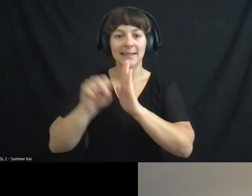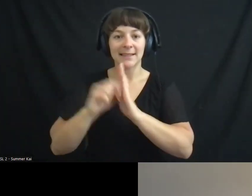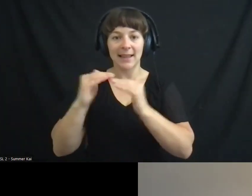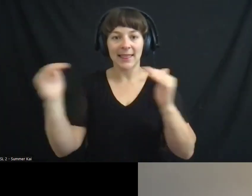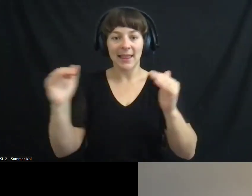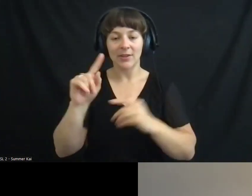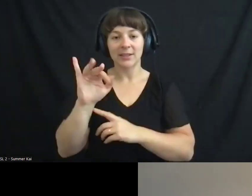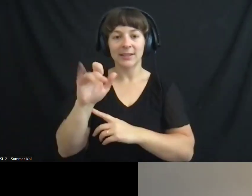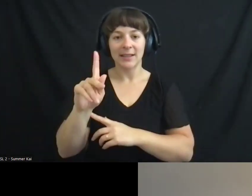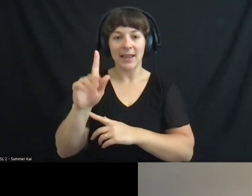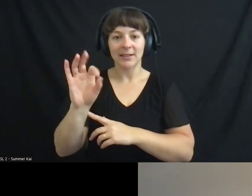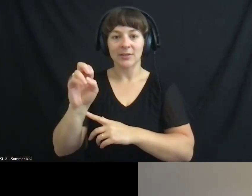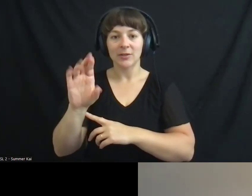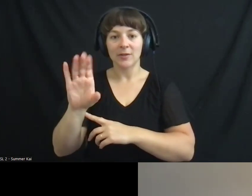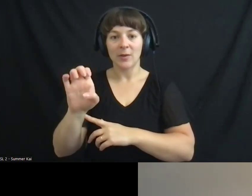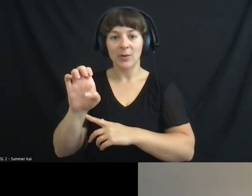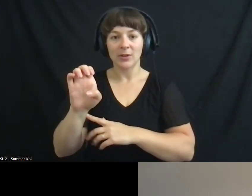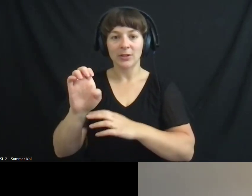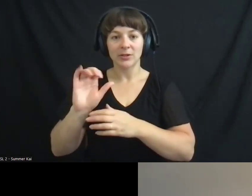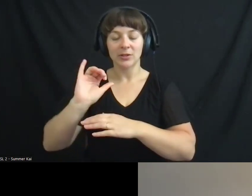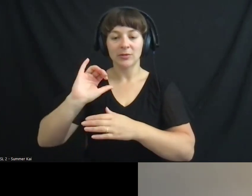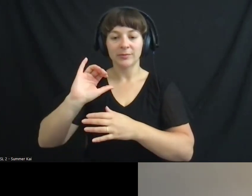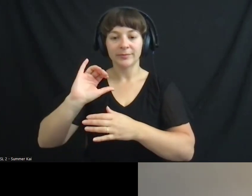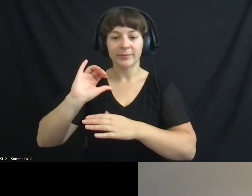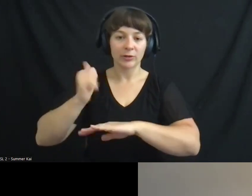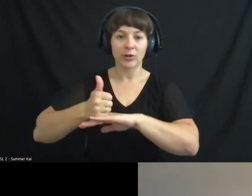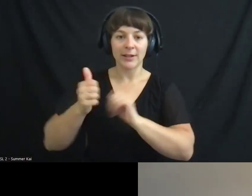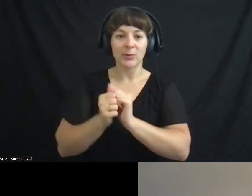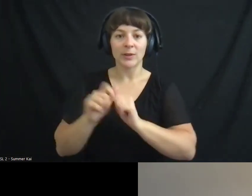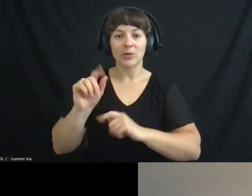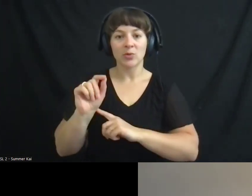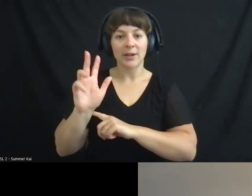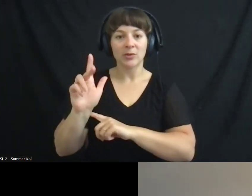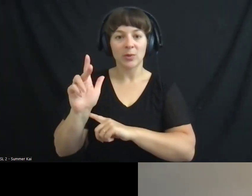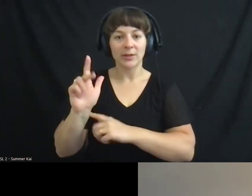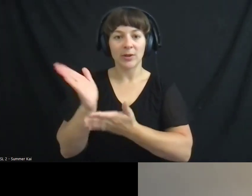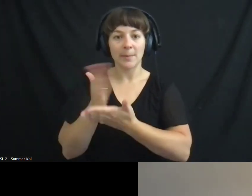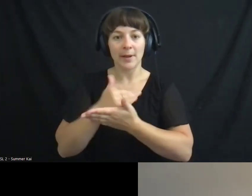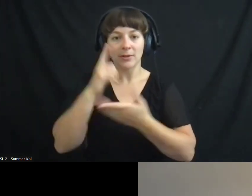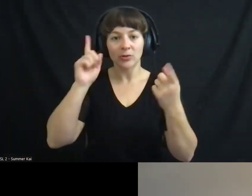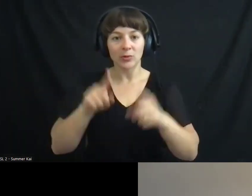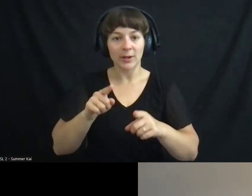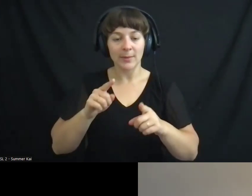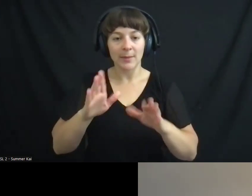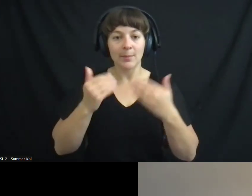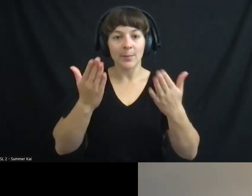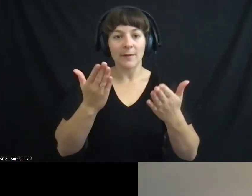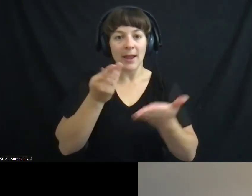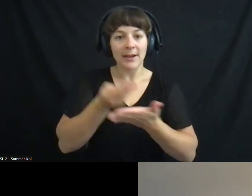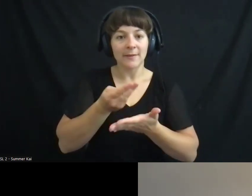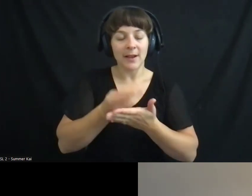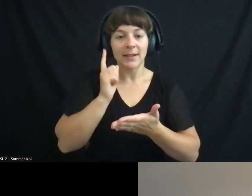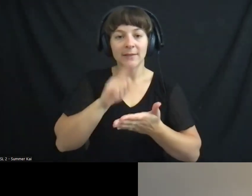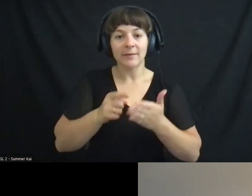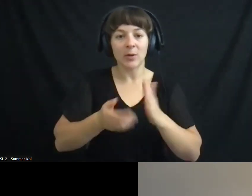as part of the 2023 budget agreement that is providing funding to keep public transportation